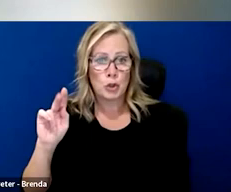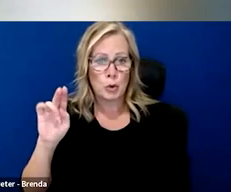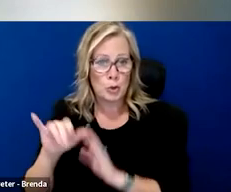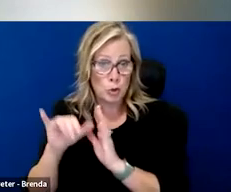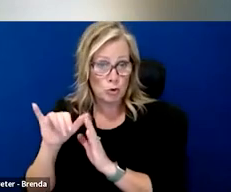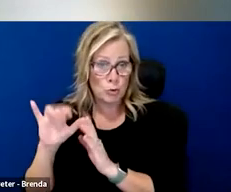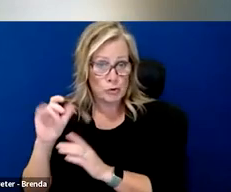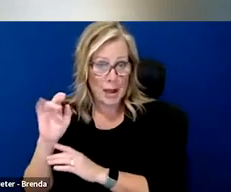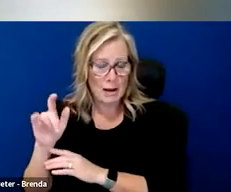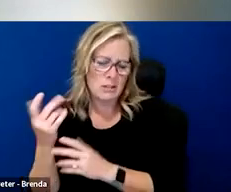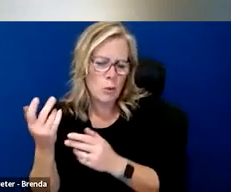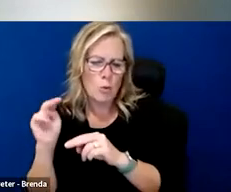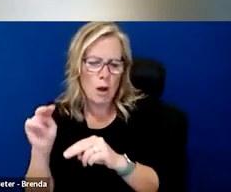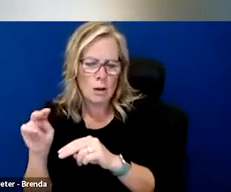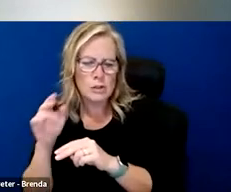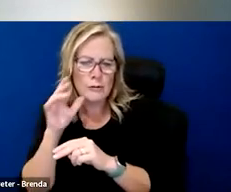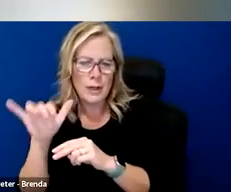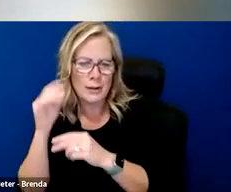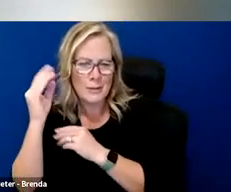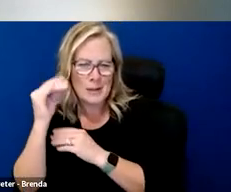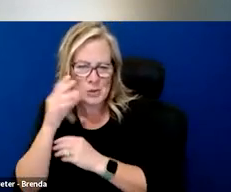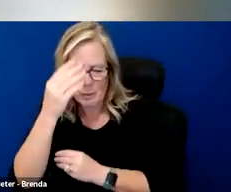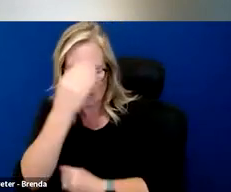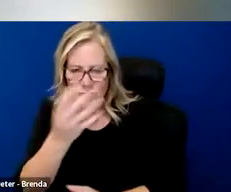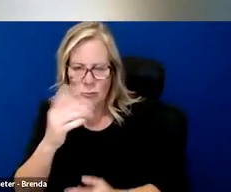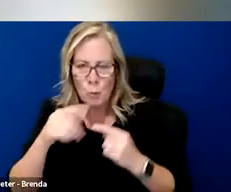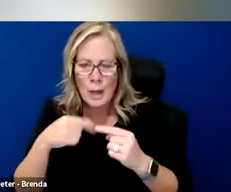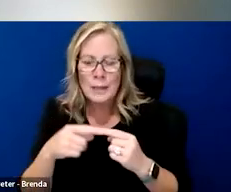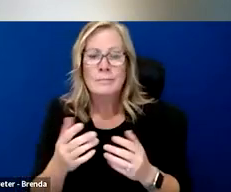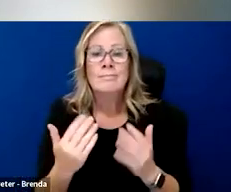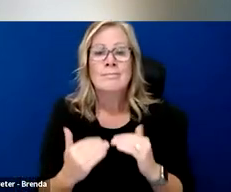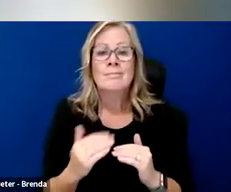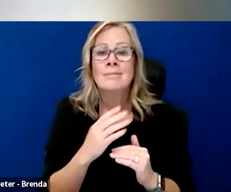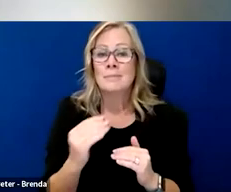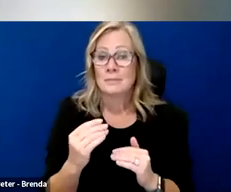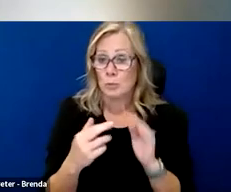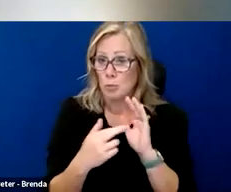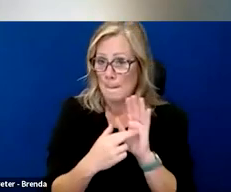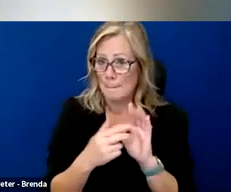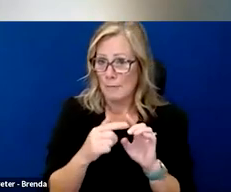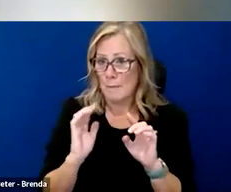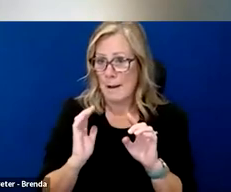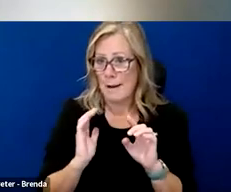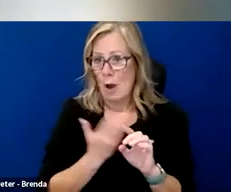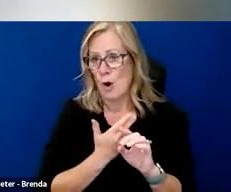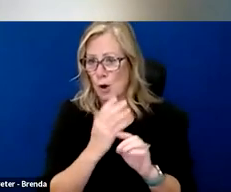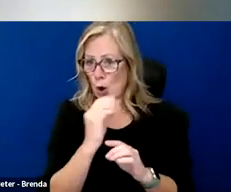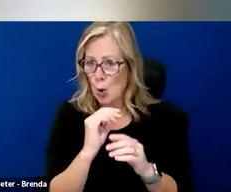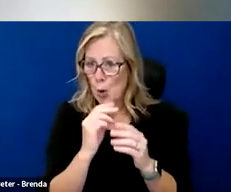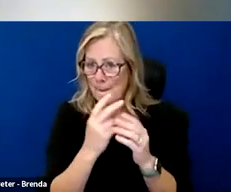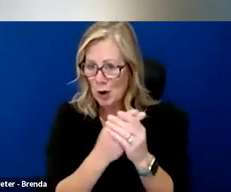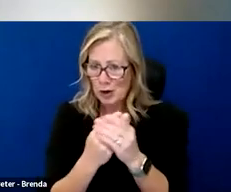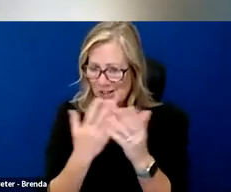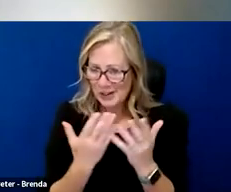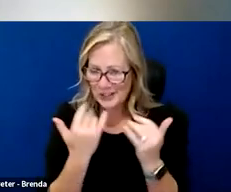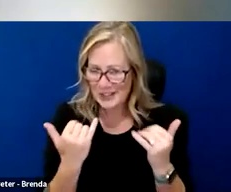the next few days. And we do have some representation here from our co-partners, our neighborhood houses.